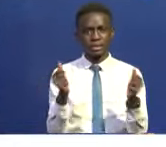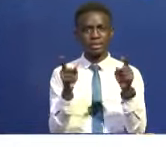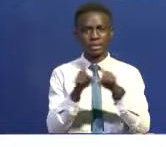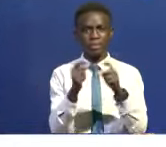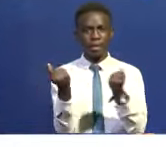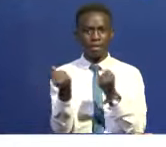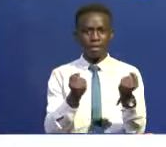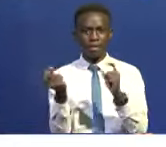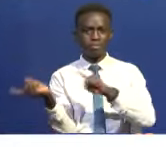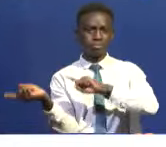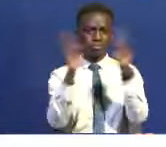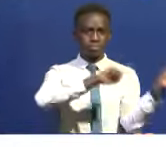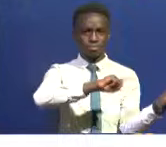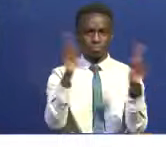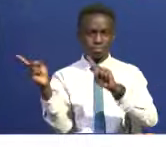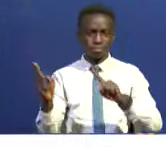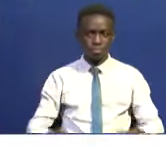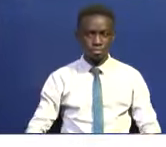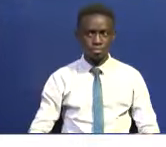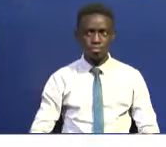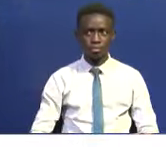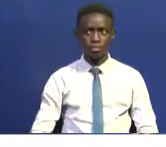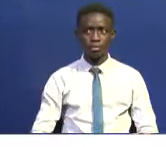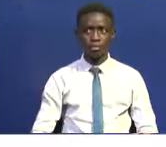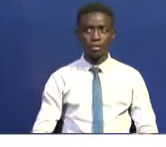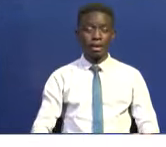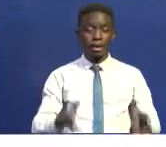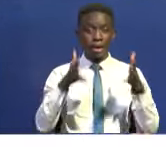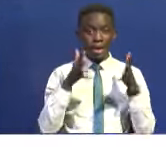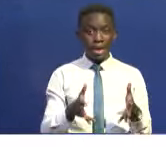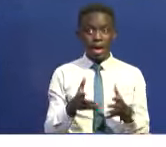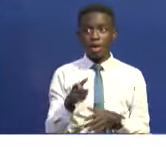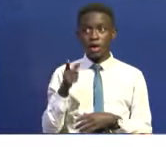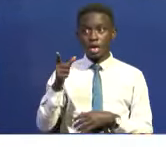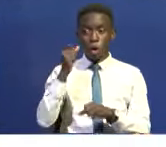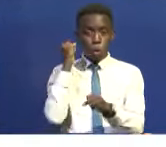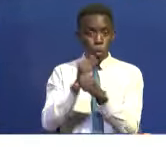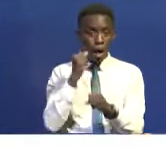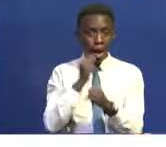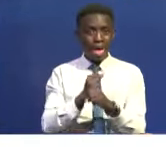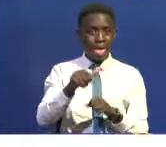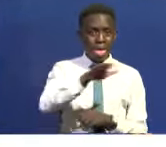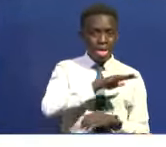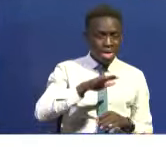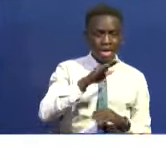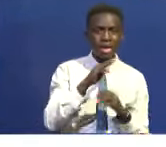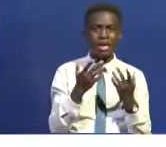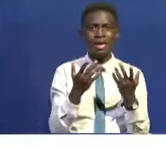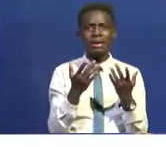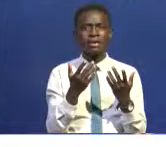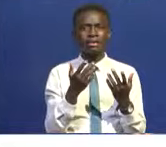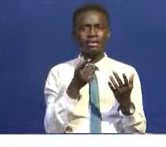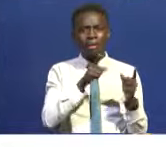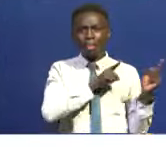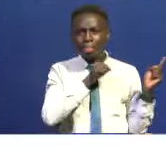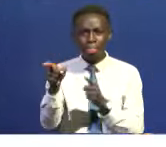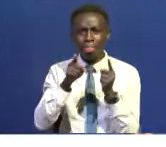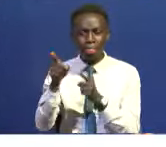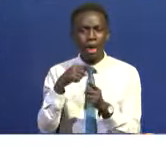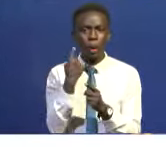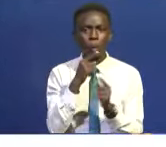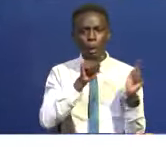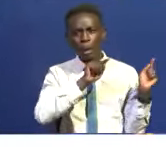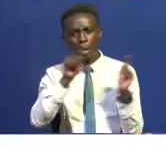not change the message. We stand by the bishops, particularly Bishop Muheria, who has been targeted. And we stand by